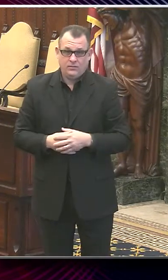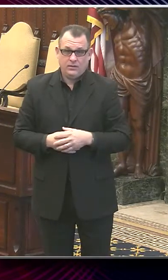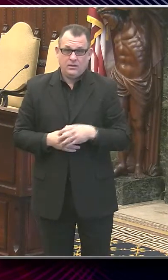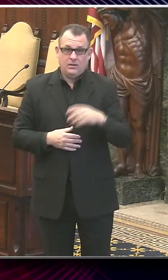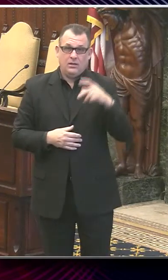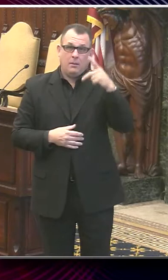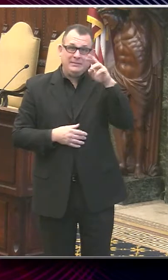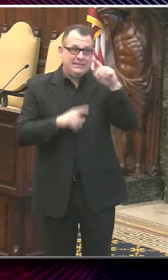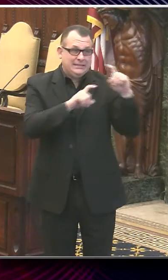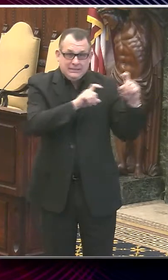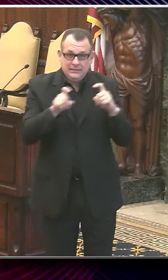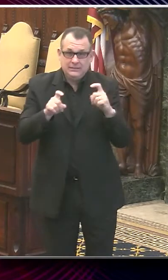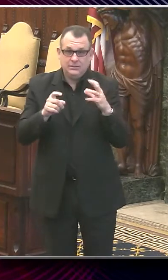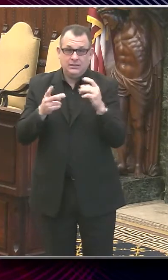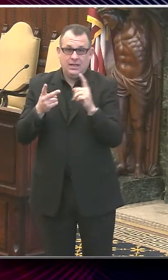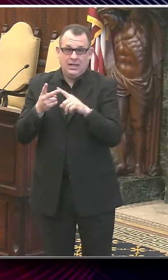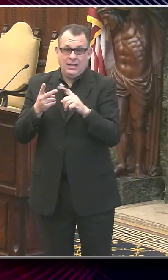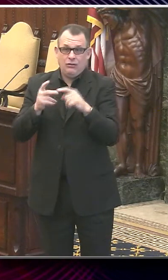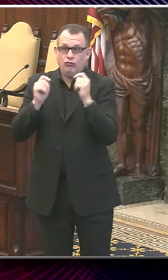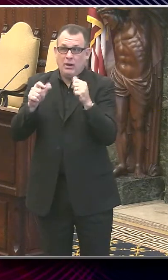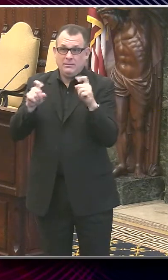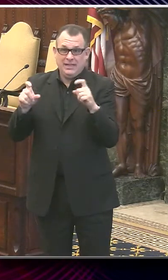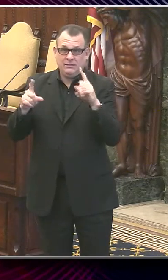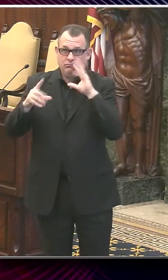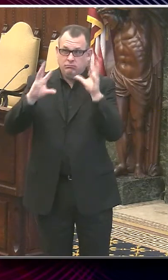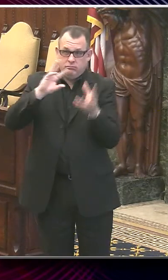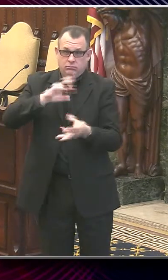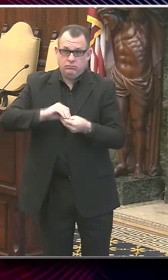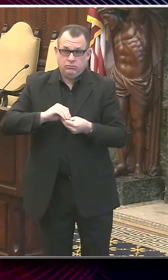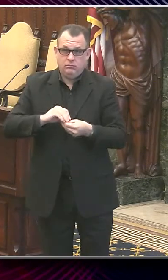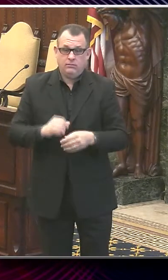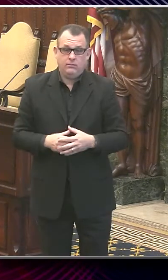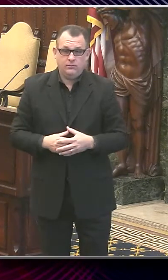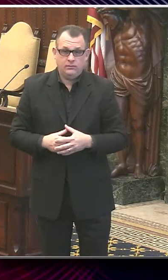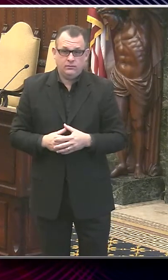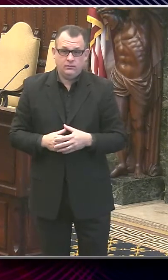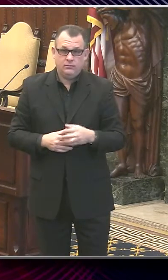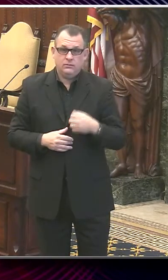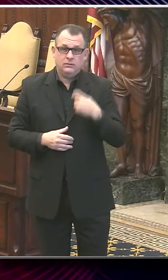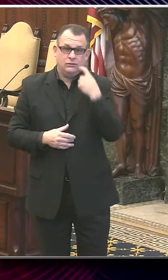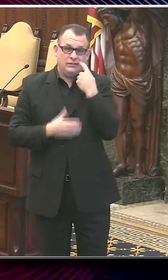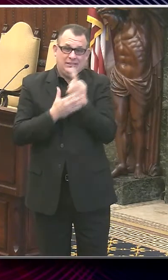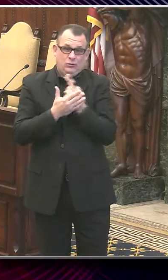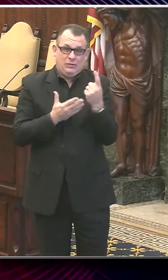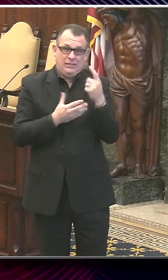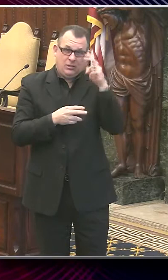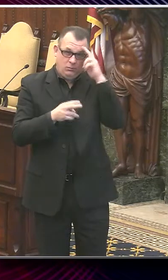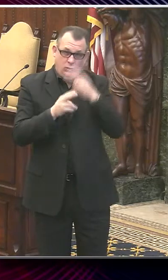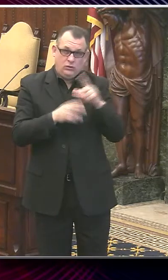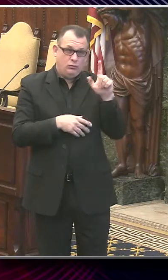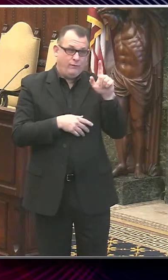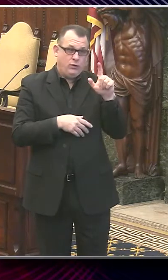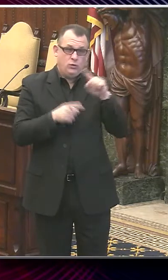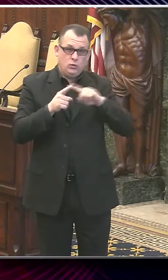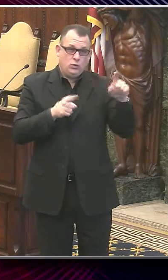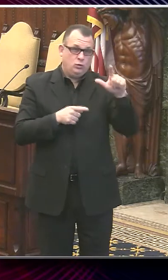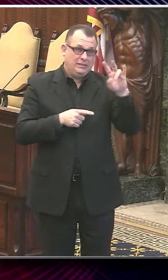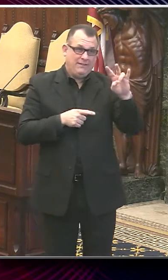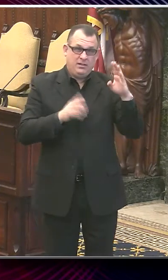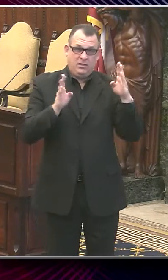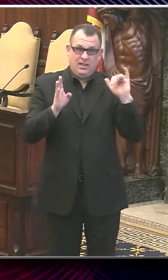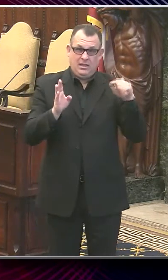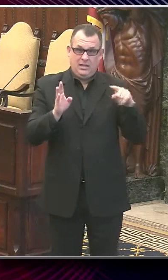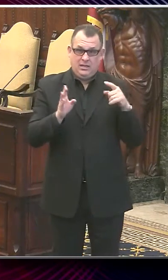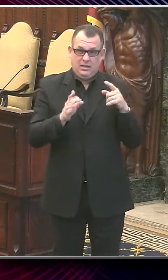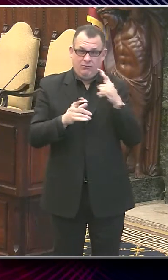or the antigen test combined. Now, for the past week, from March 21st to the 27th, We